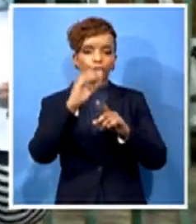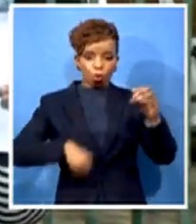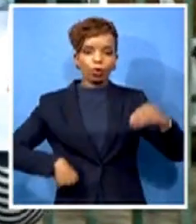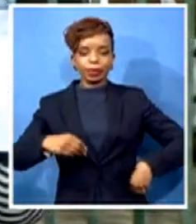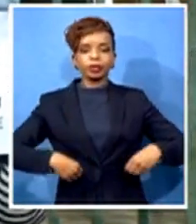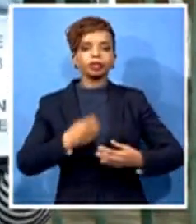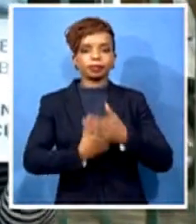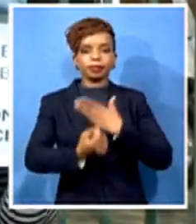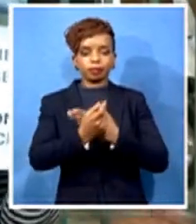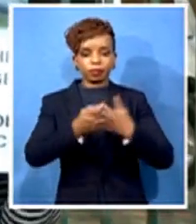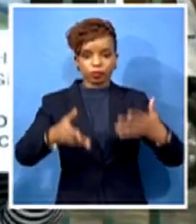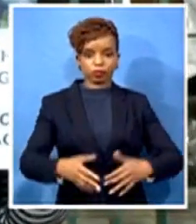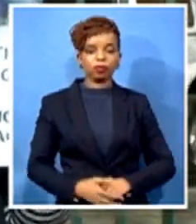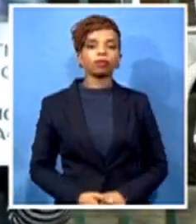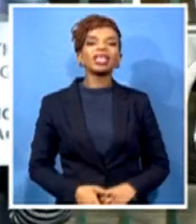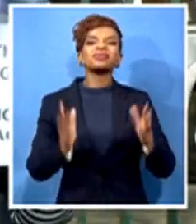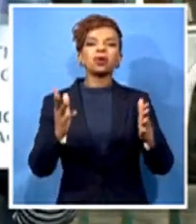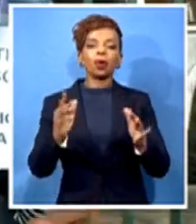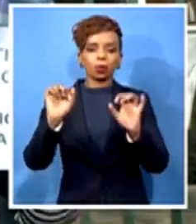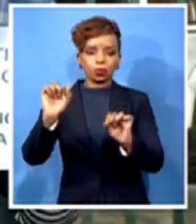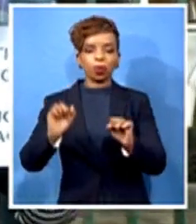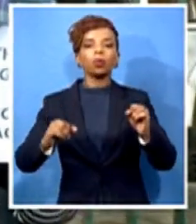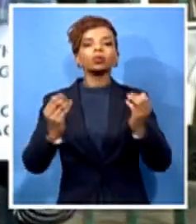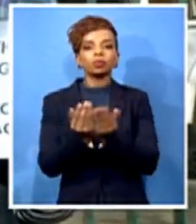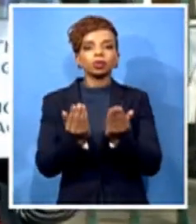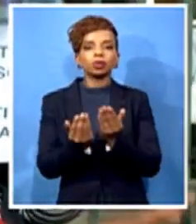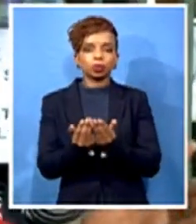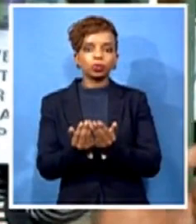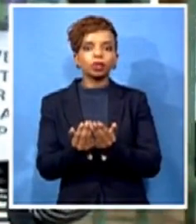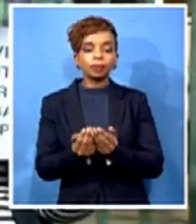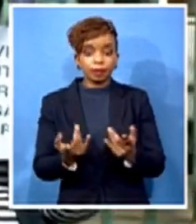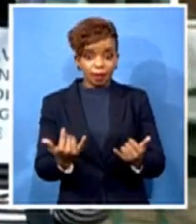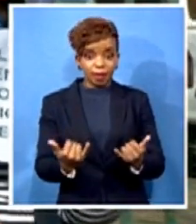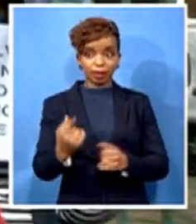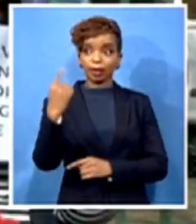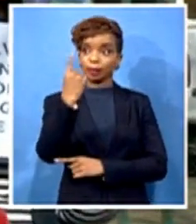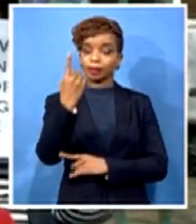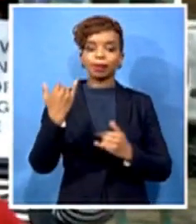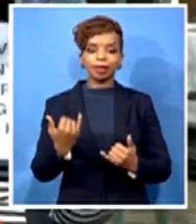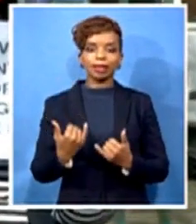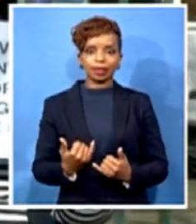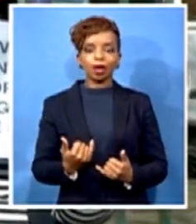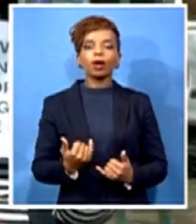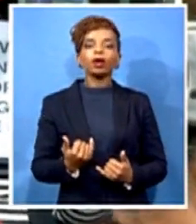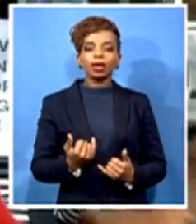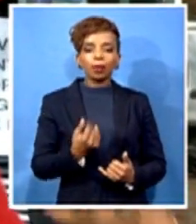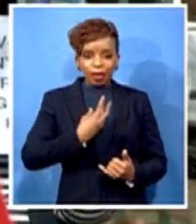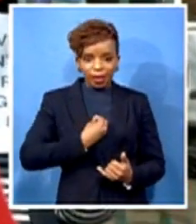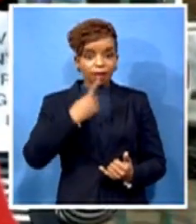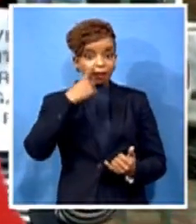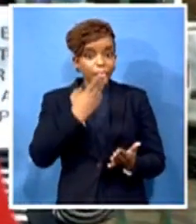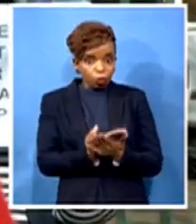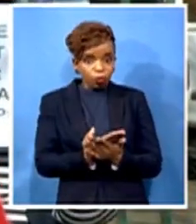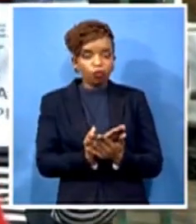school because of corruption. And then the current principal, there is proof that the money that's supposed to be used for the school tuck shop is being used